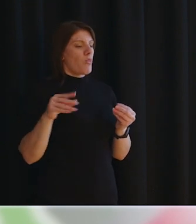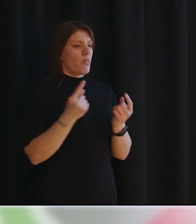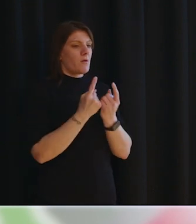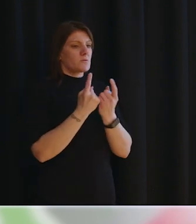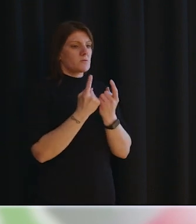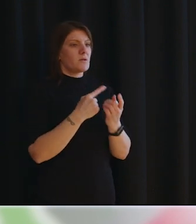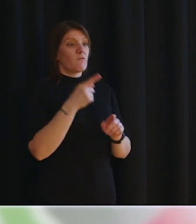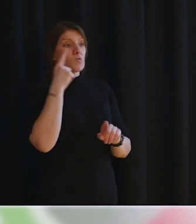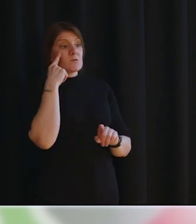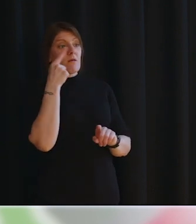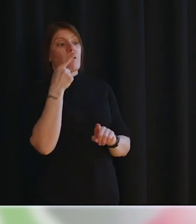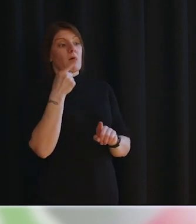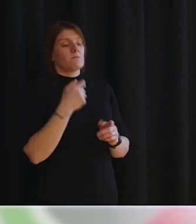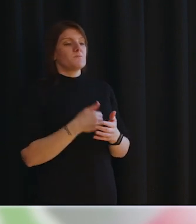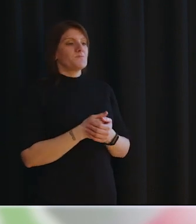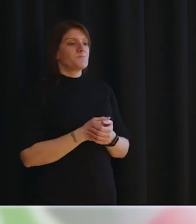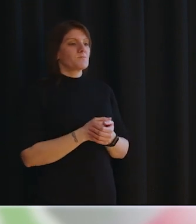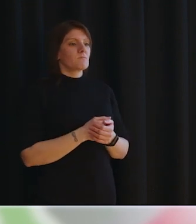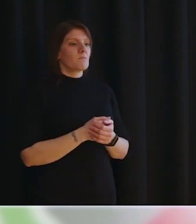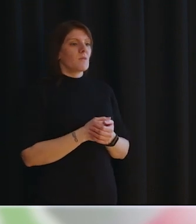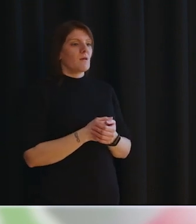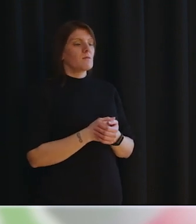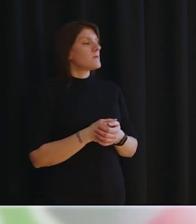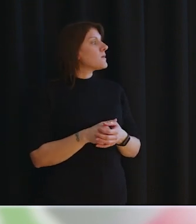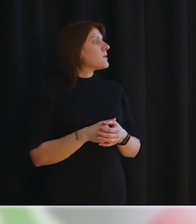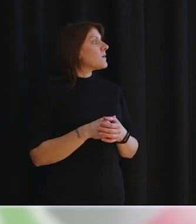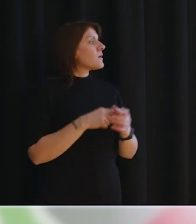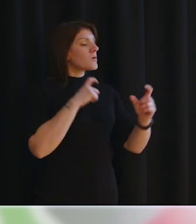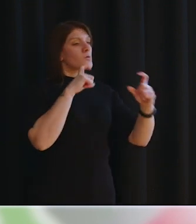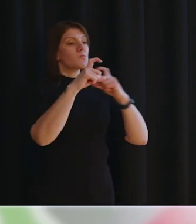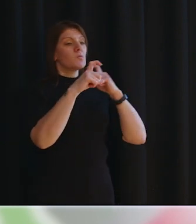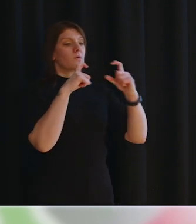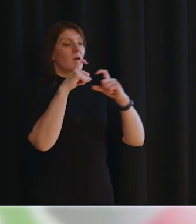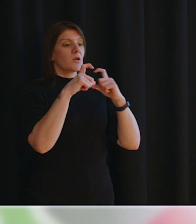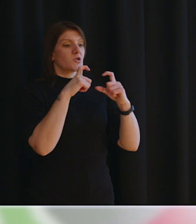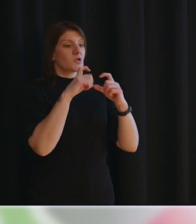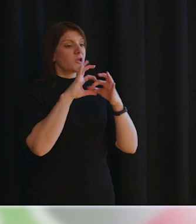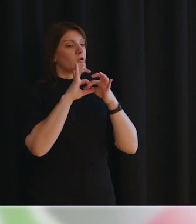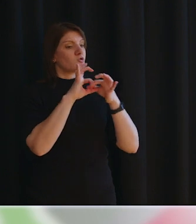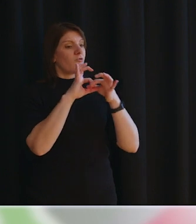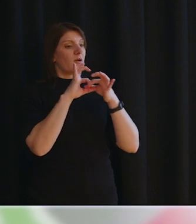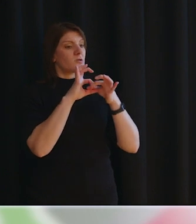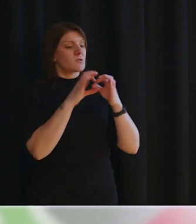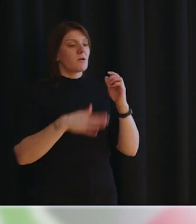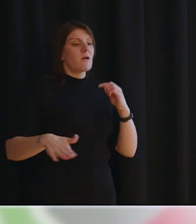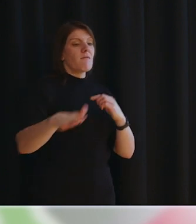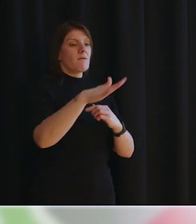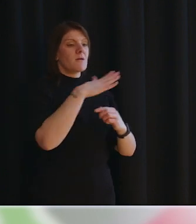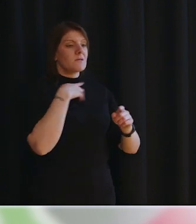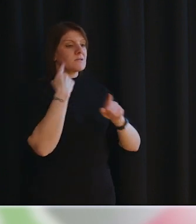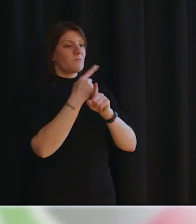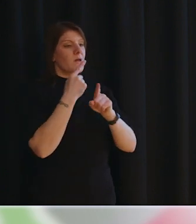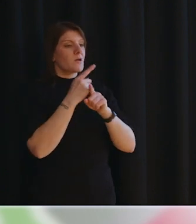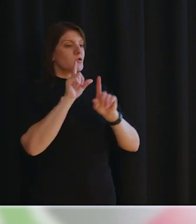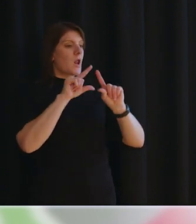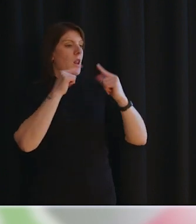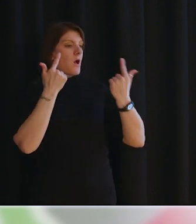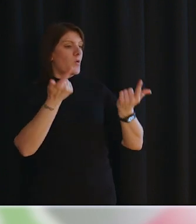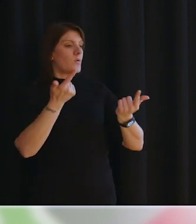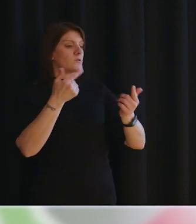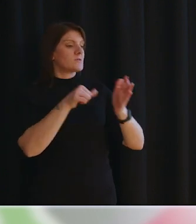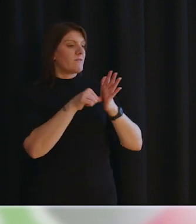anywhere. So what are the areas of need? We've got communication interaction, which covers speech and language difficulties, as well as things